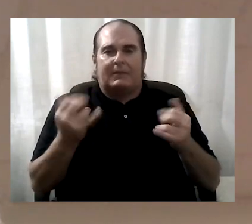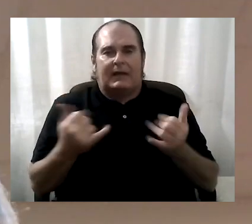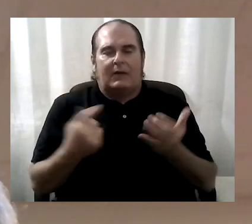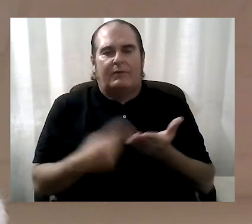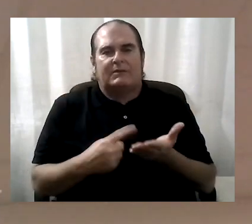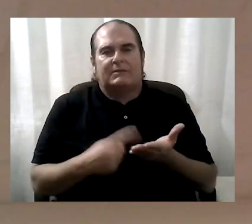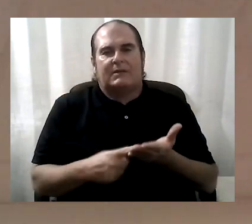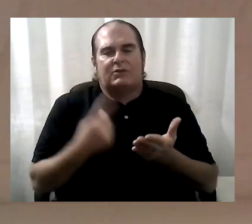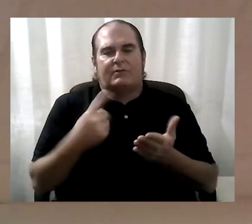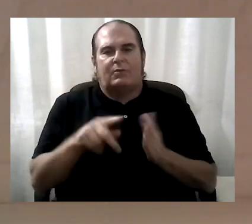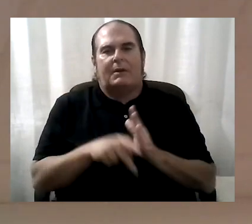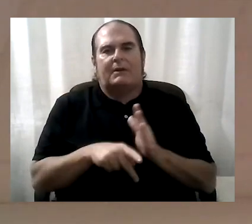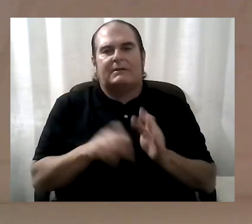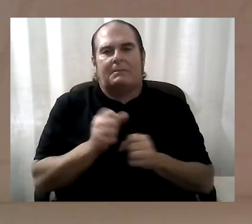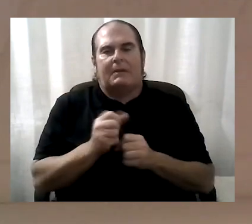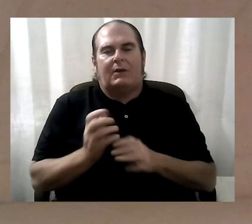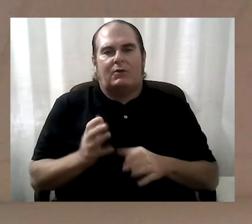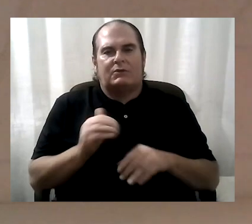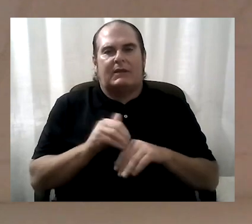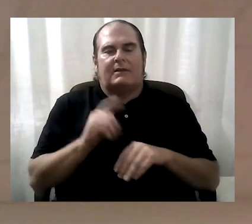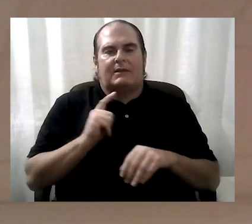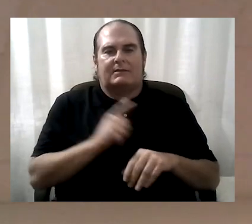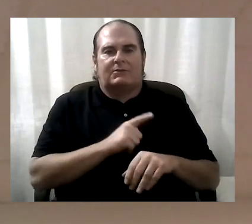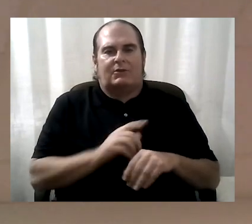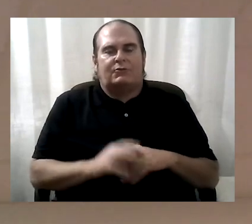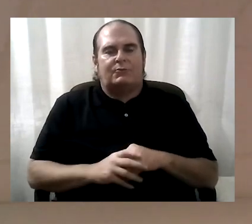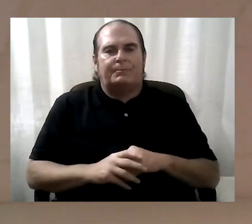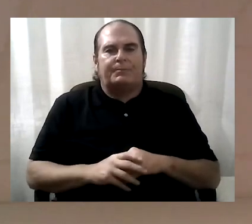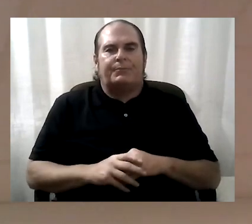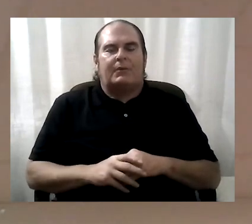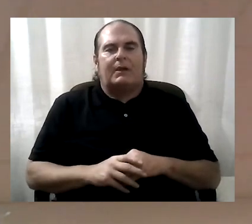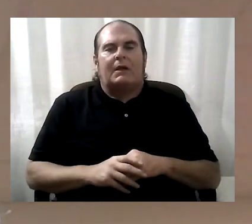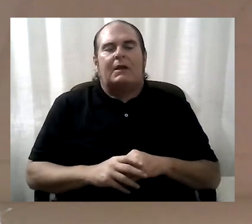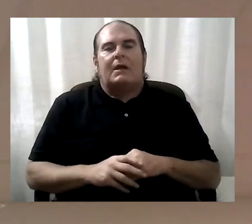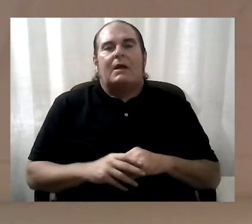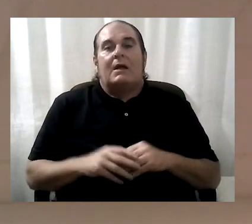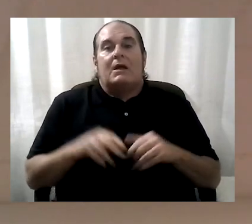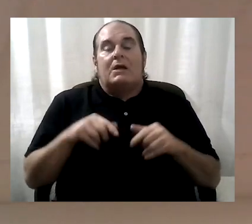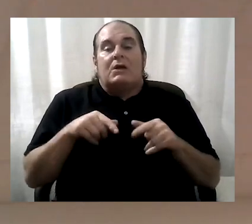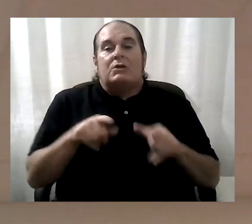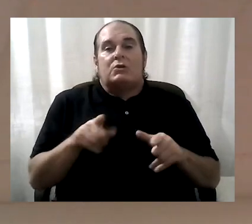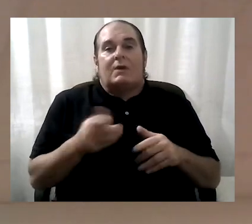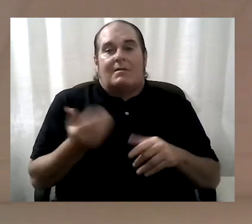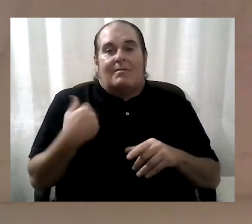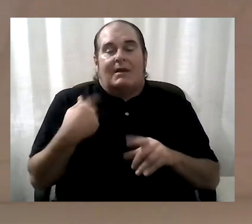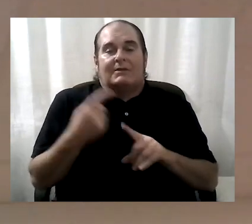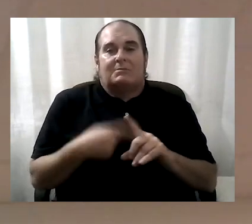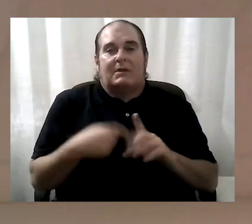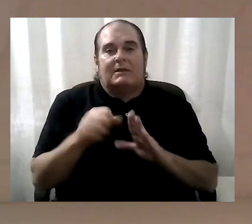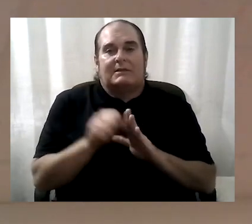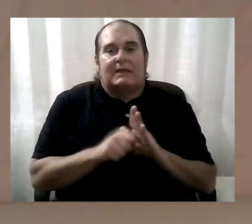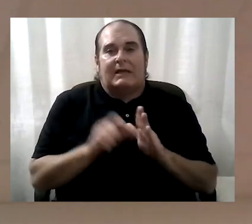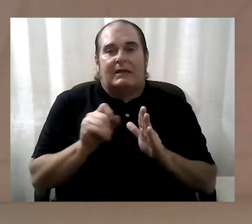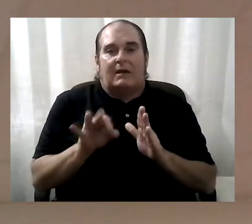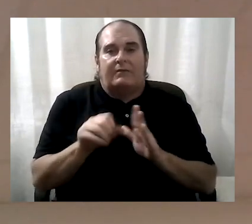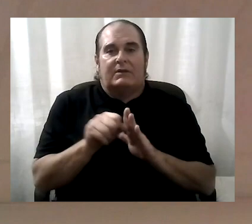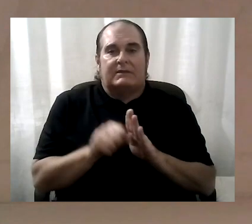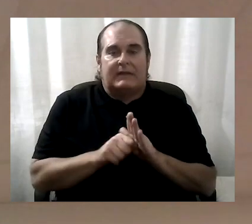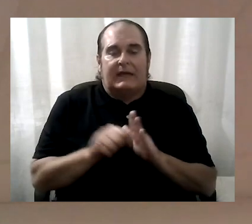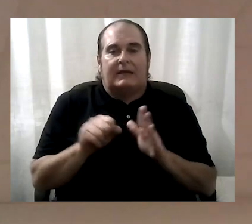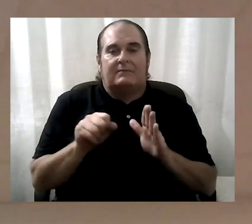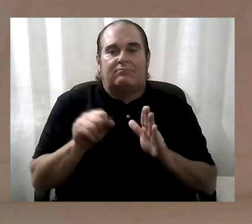at the legislature. So much so that during last month's State of the State address, the governor